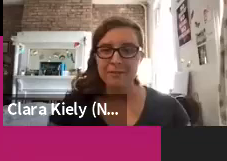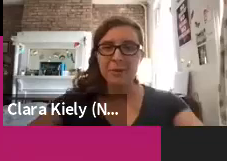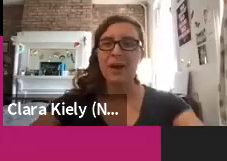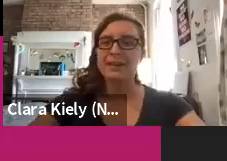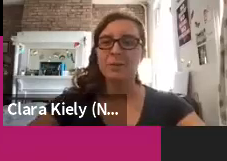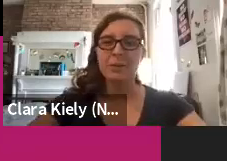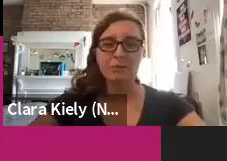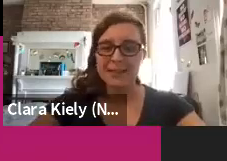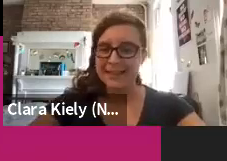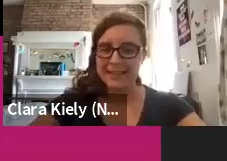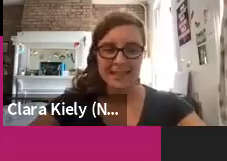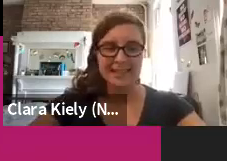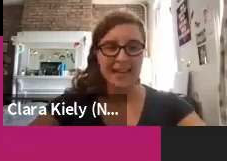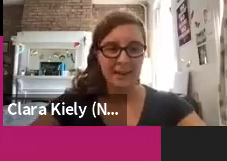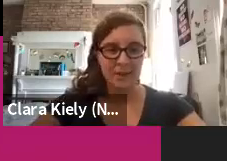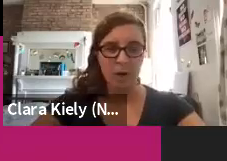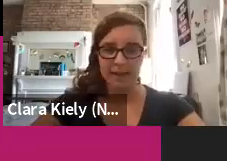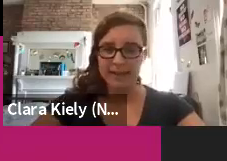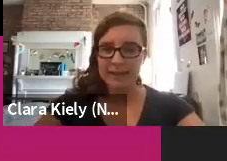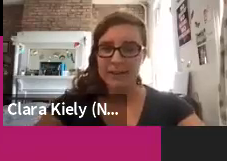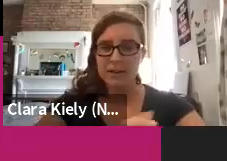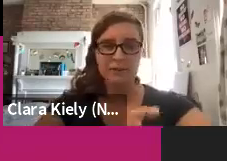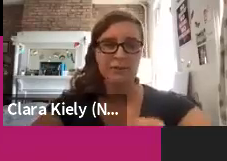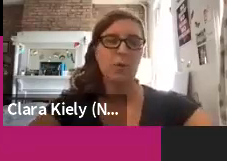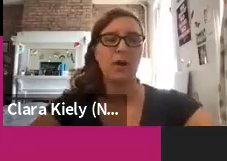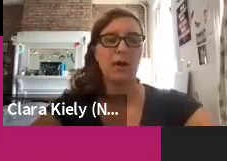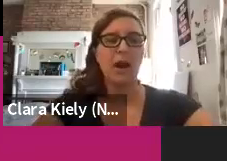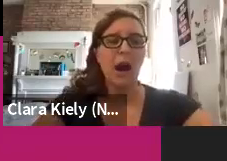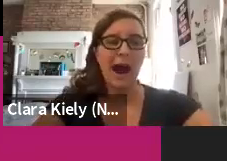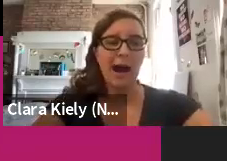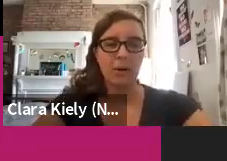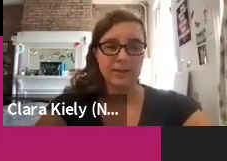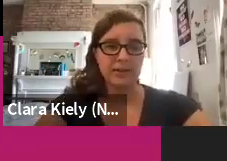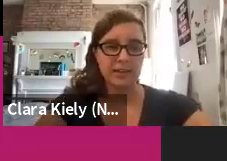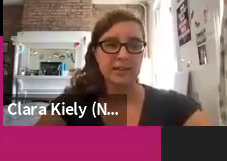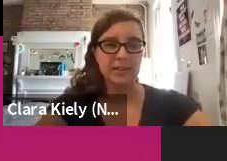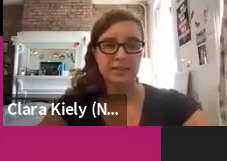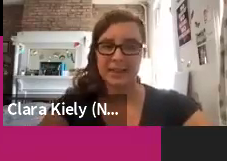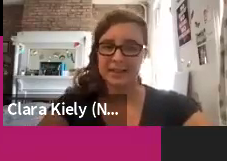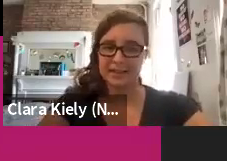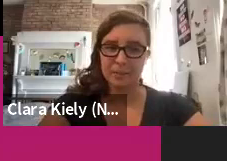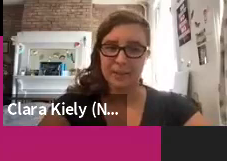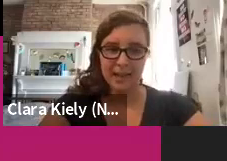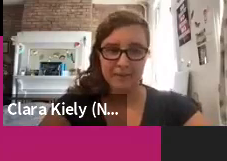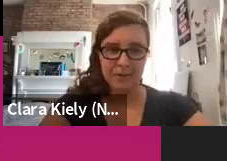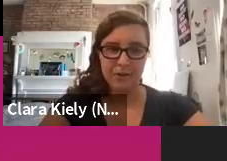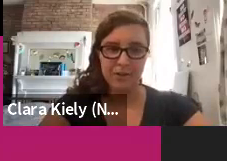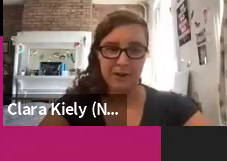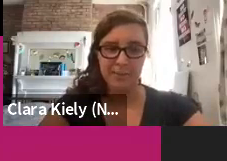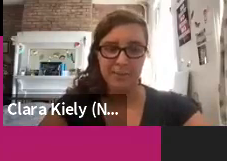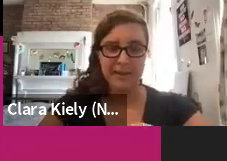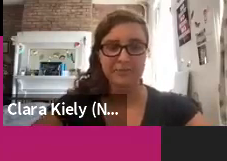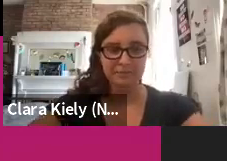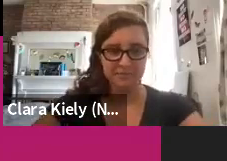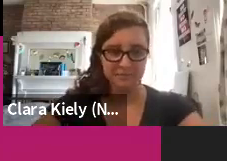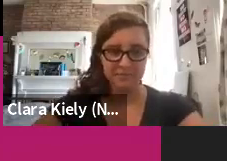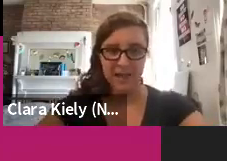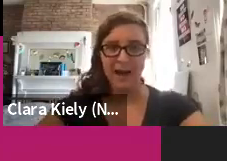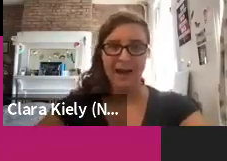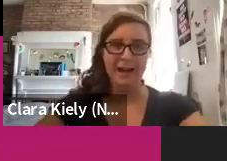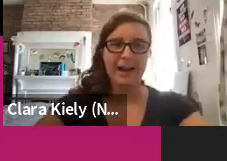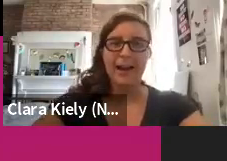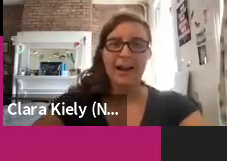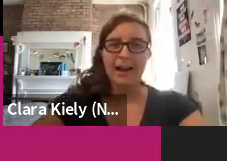welcome everyone. We're really excited to have you all here for our introduction to dialectical behavioral therapy.